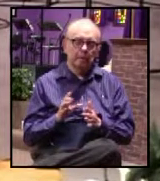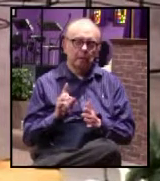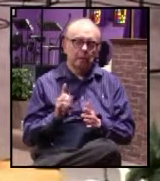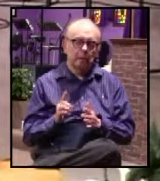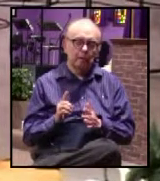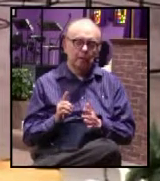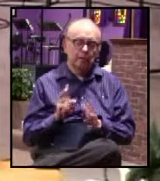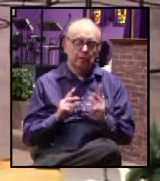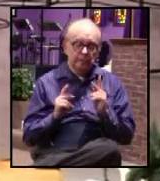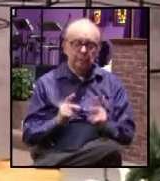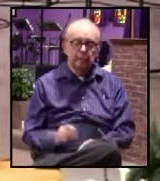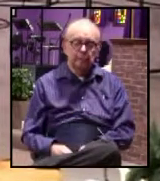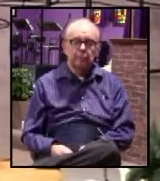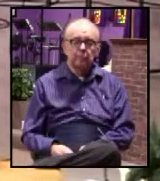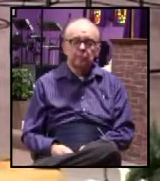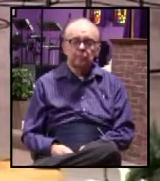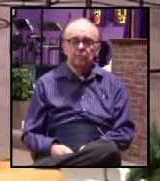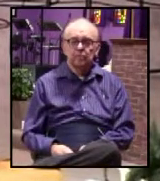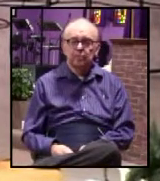4,551 people.